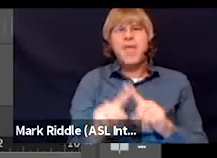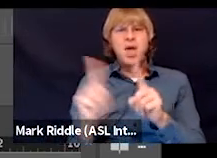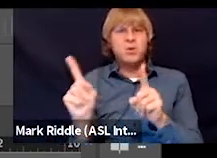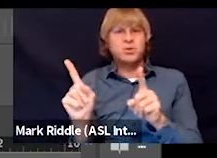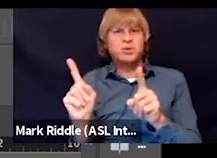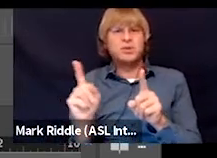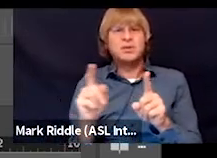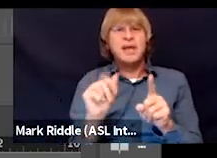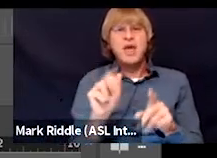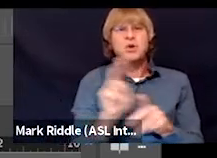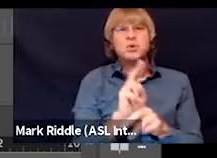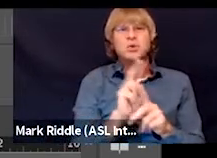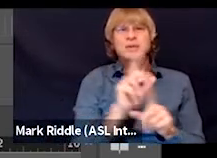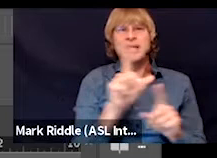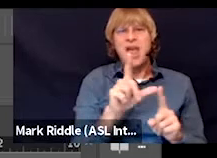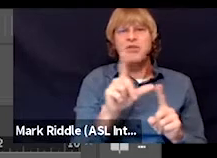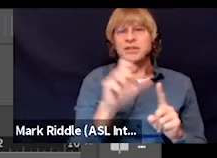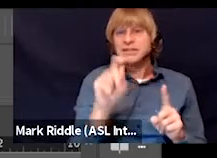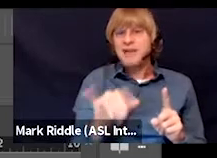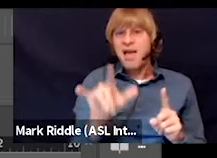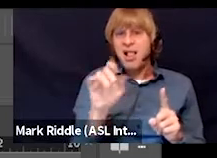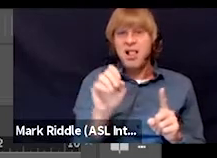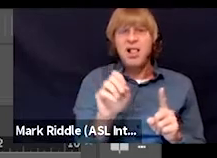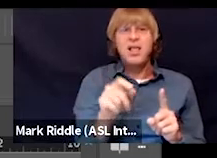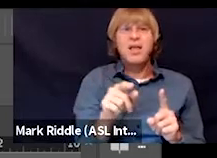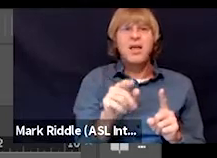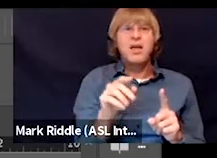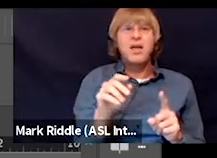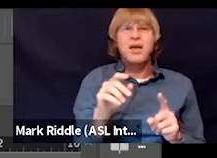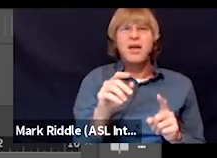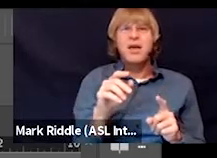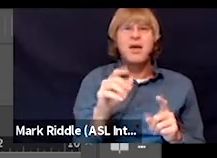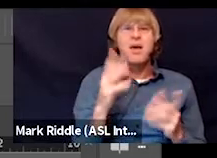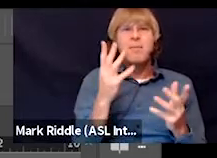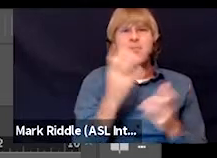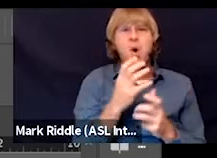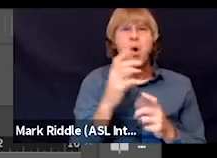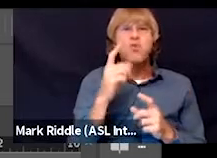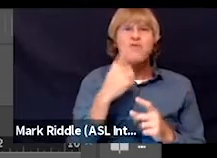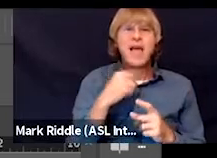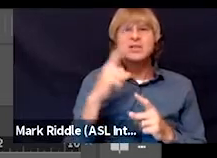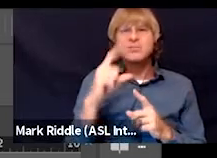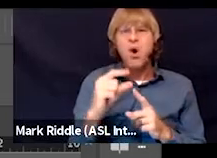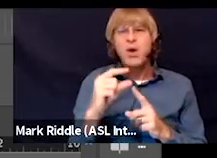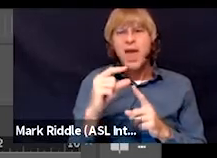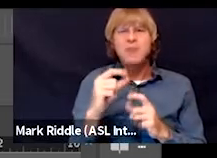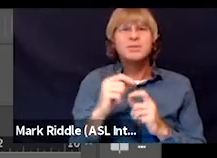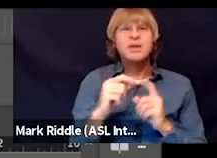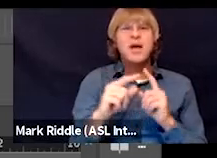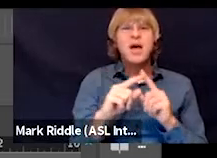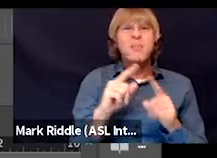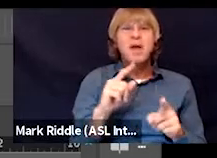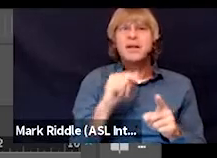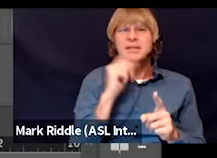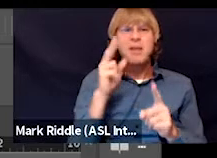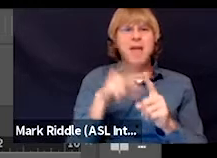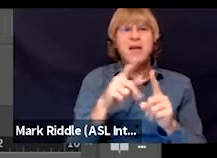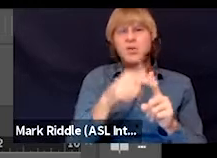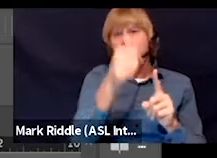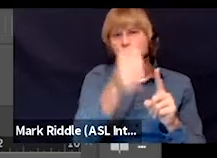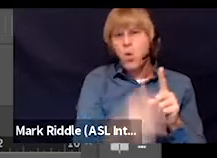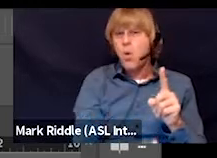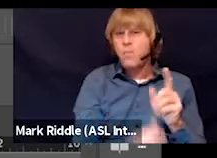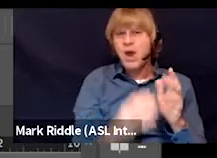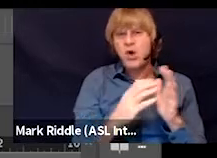else, I could use a character style, bold, red, small caps, but it doesn't apply to the whole